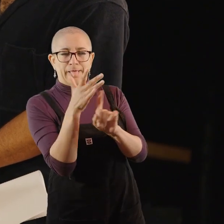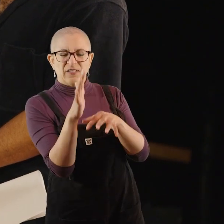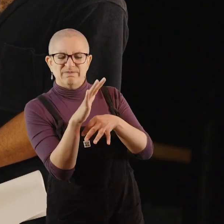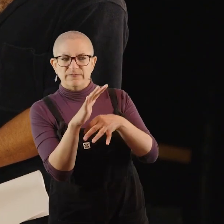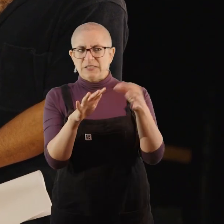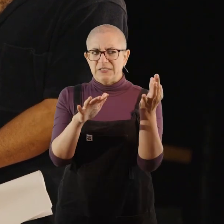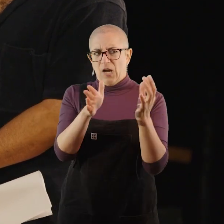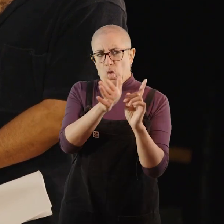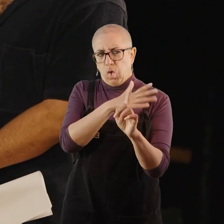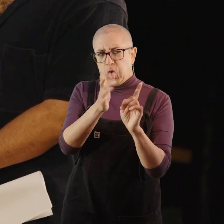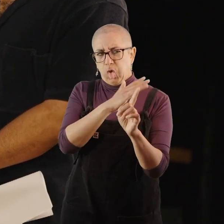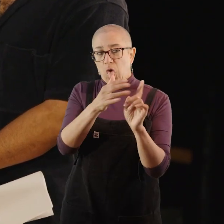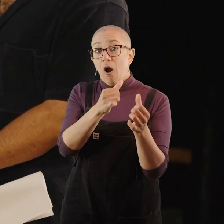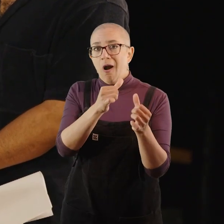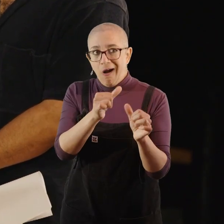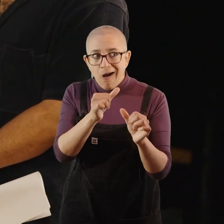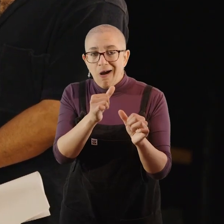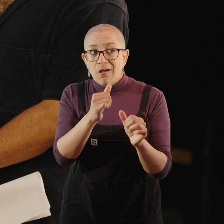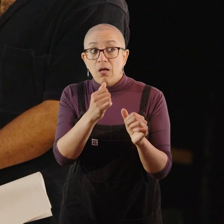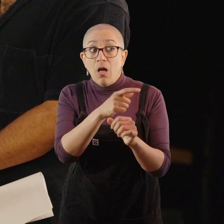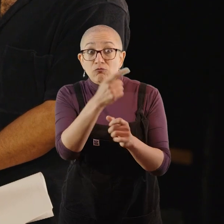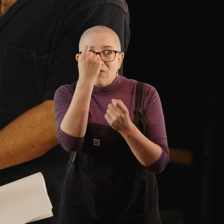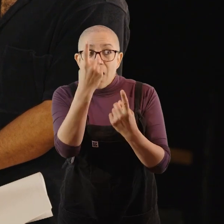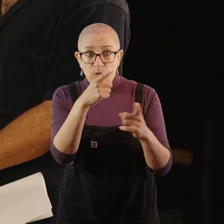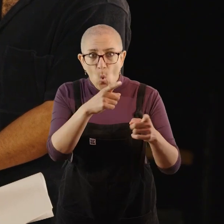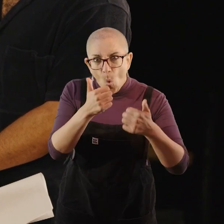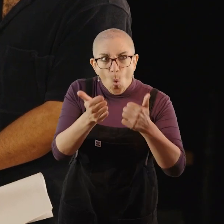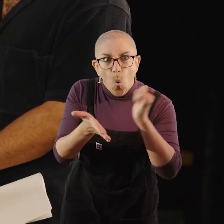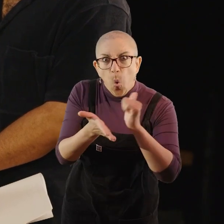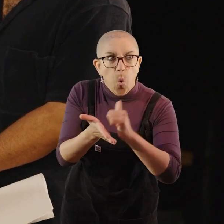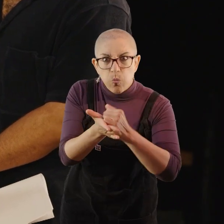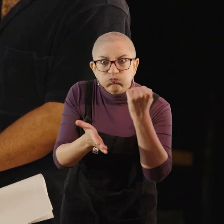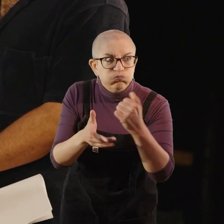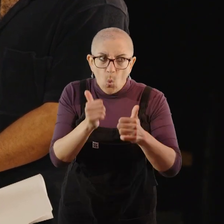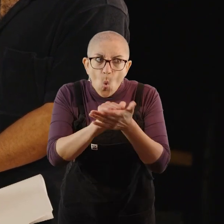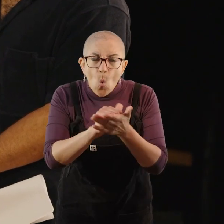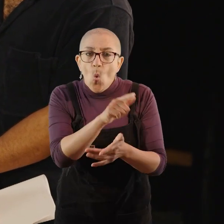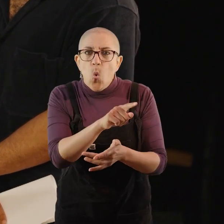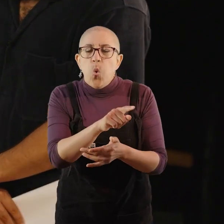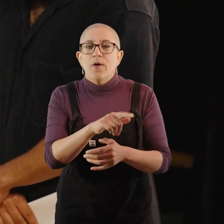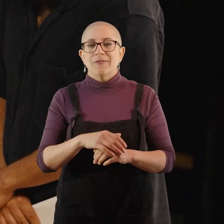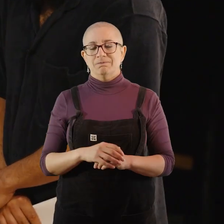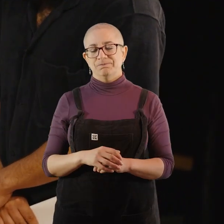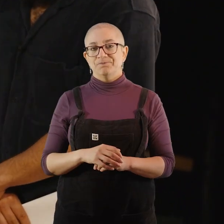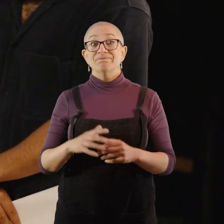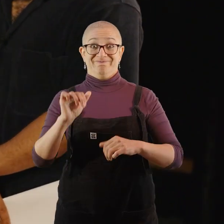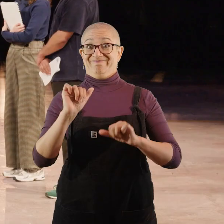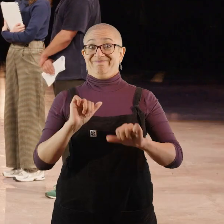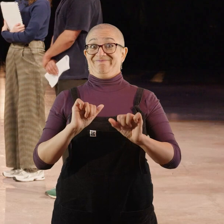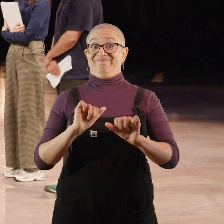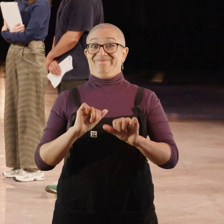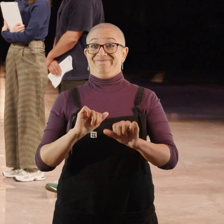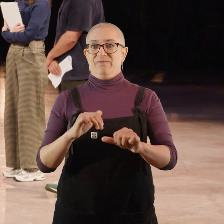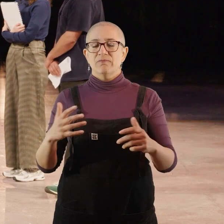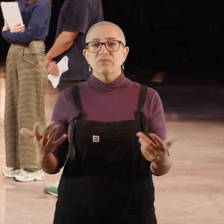also make him see that this is actually a good thing. Yeah, the thing that needs to happen. Yeah, Yeah. the timely thing. Yeah. I mean, in her eyes, I